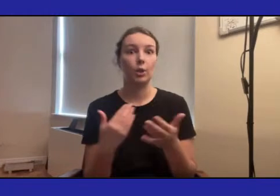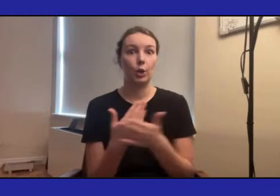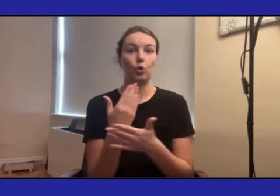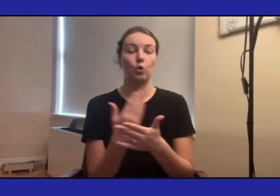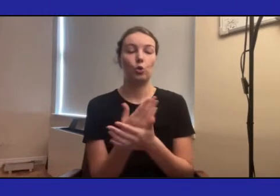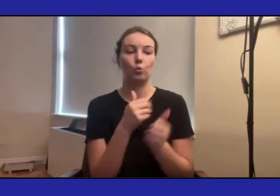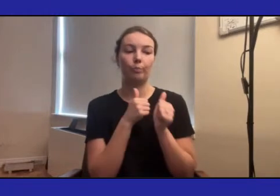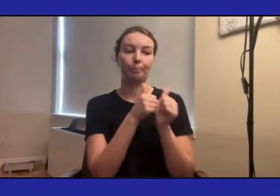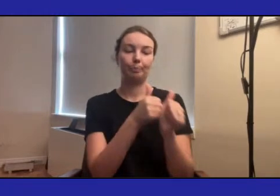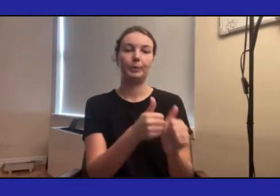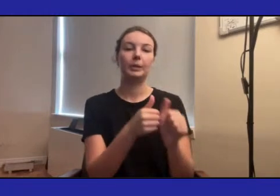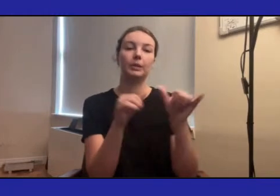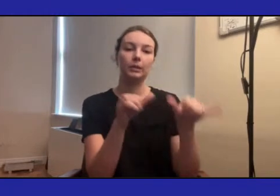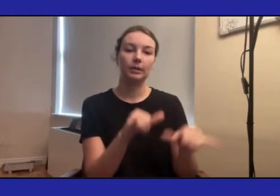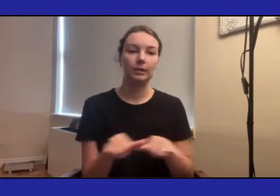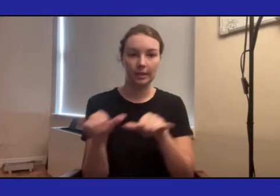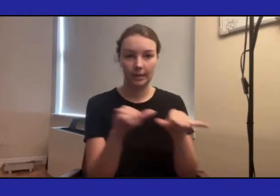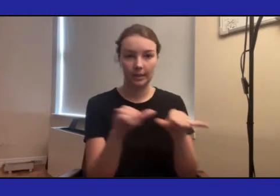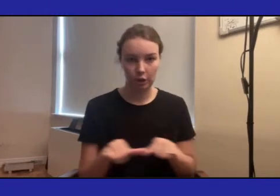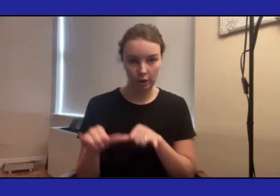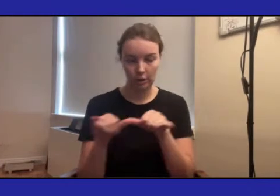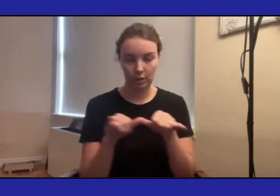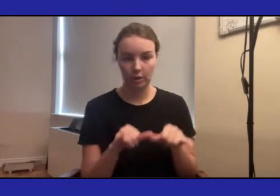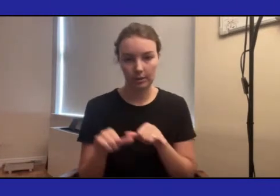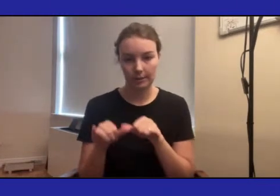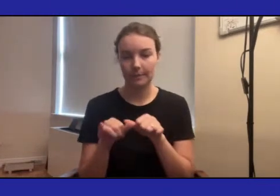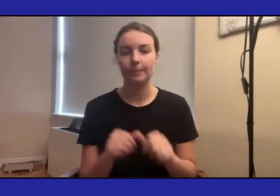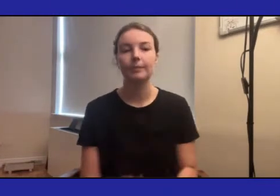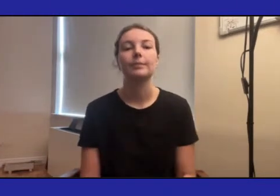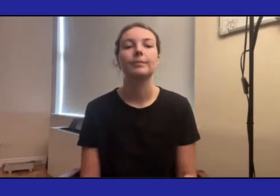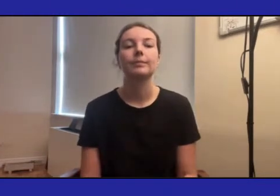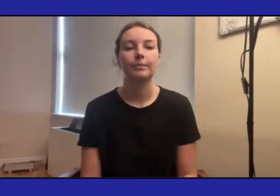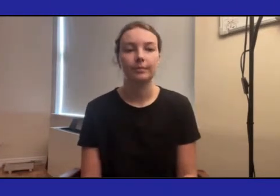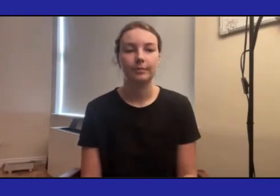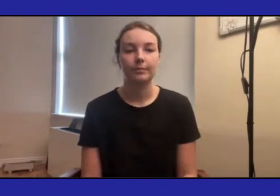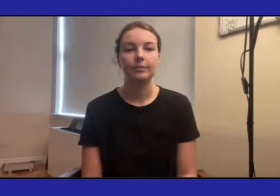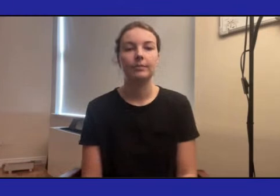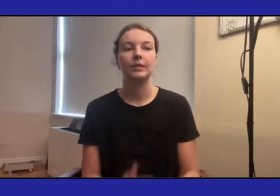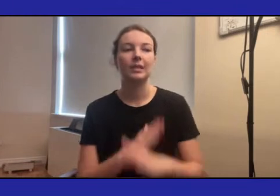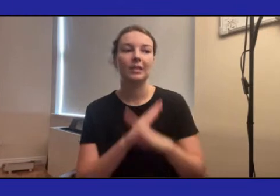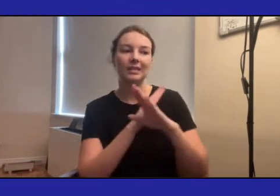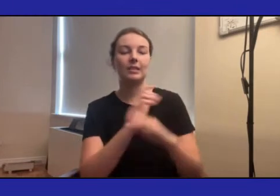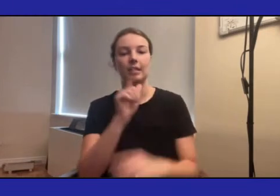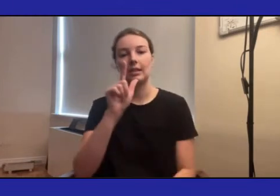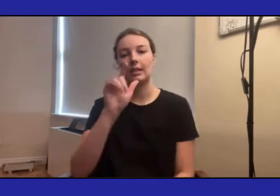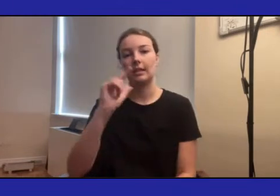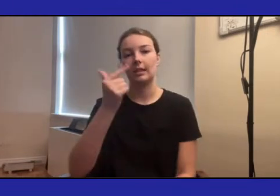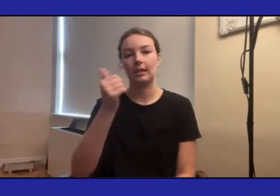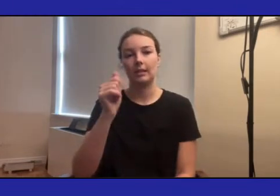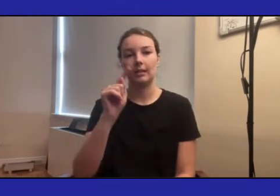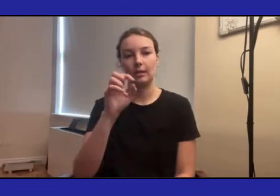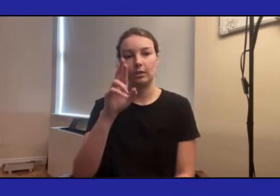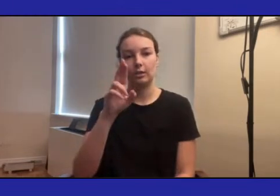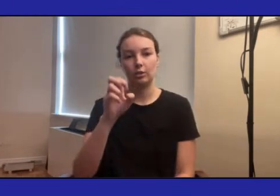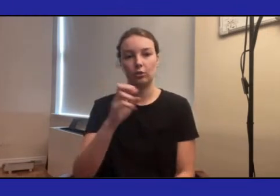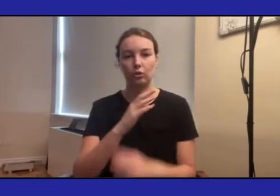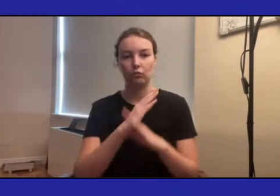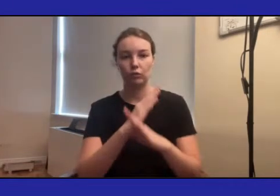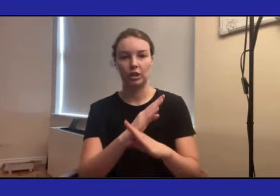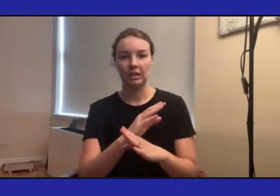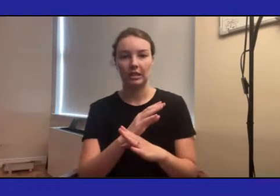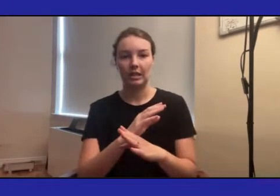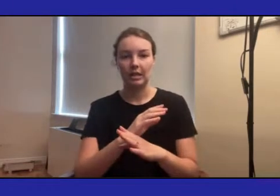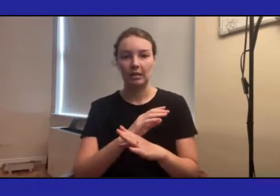including continuous hinges and anti-ligature resistant handles. The project will have no impact